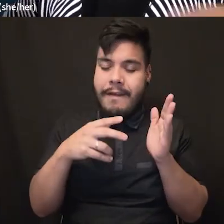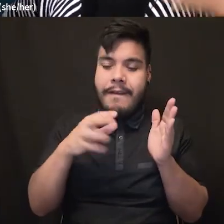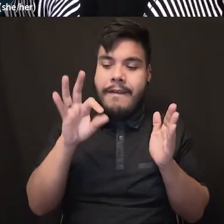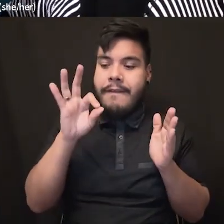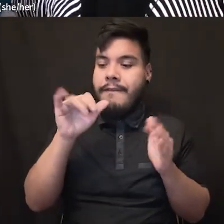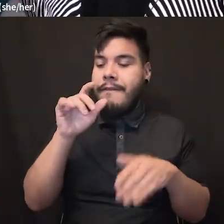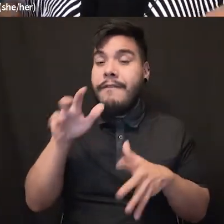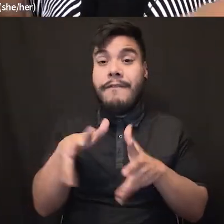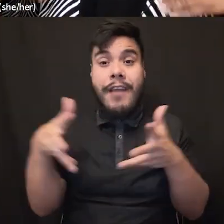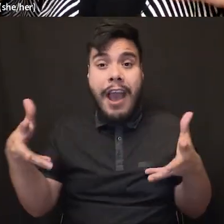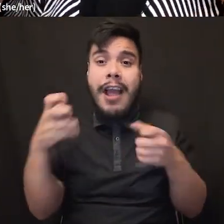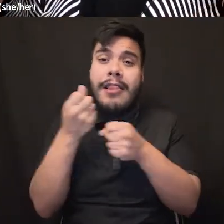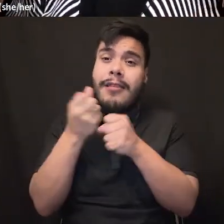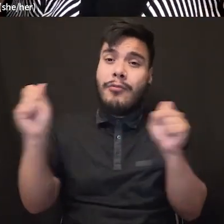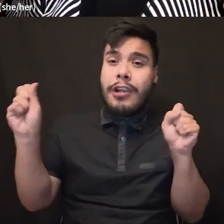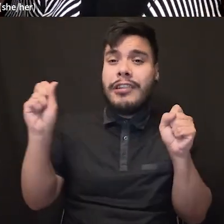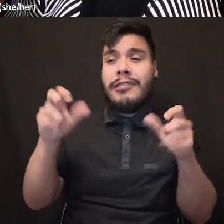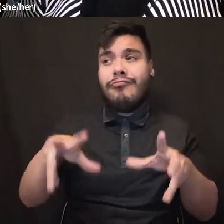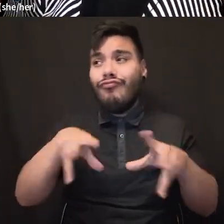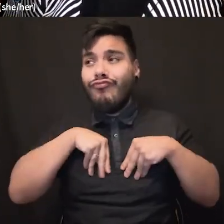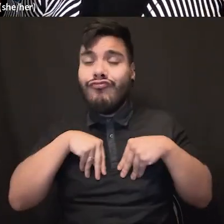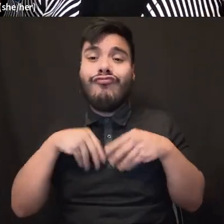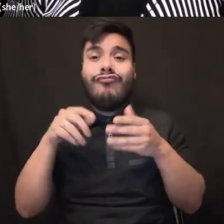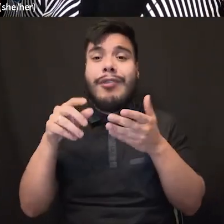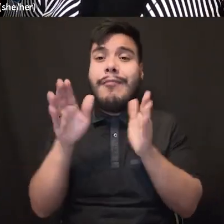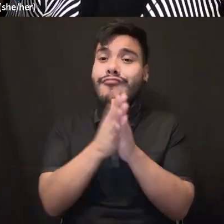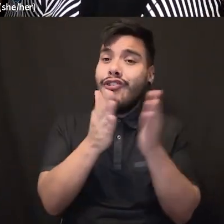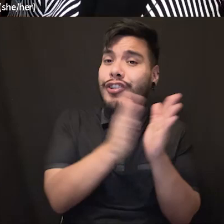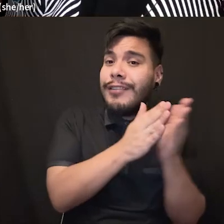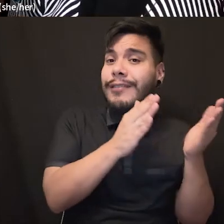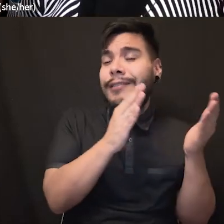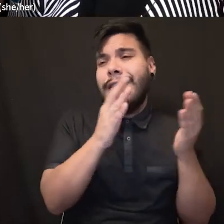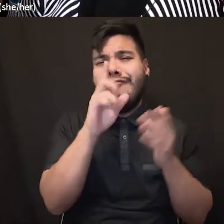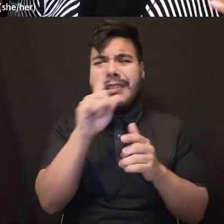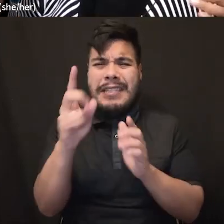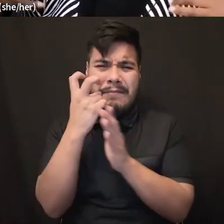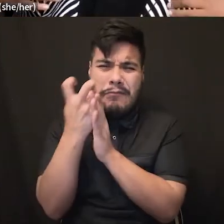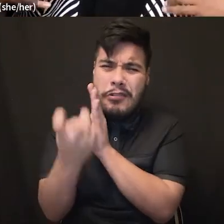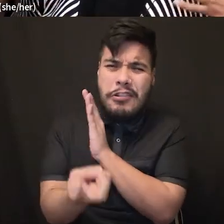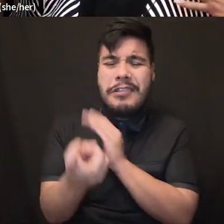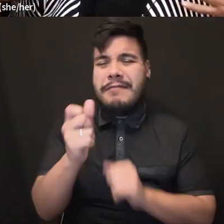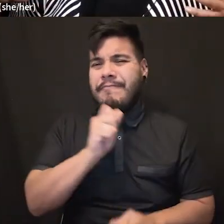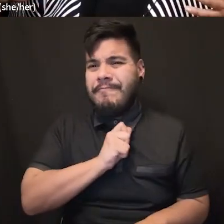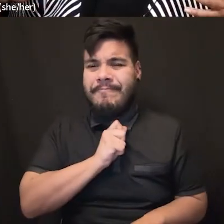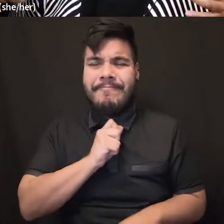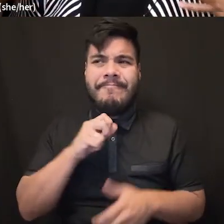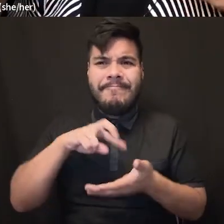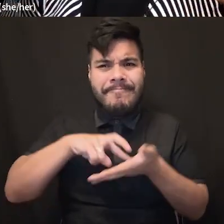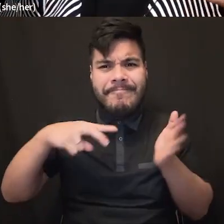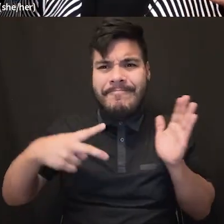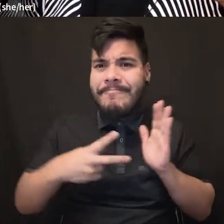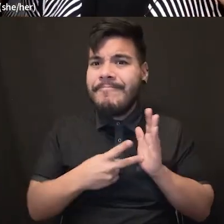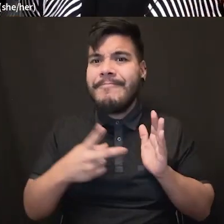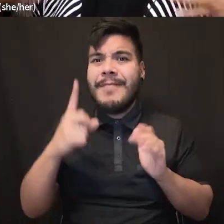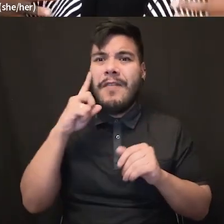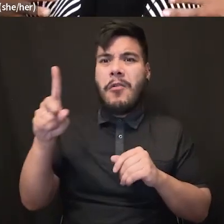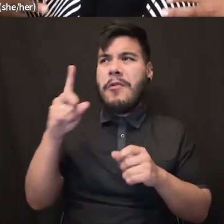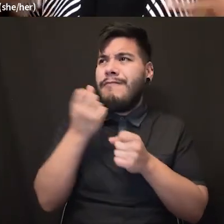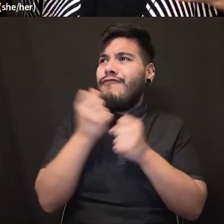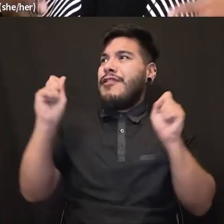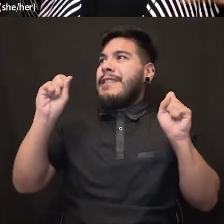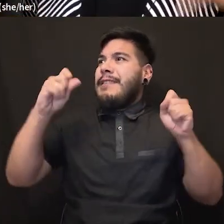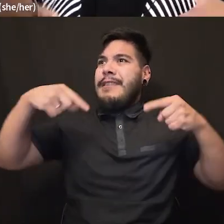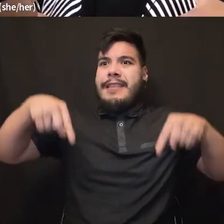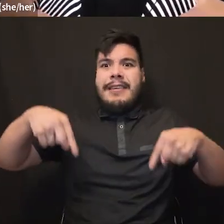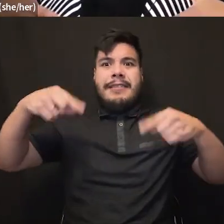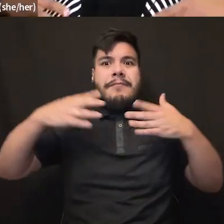liberation literature and really immersed myself in what it means to be free in this body